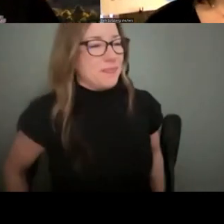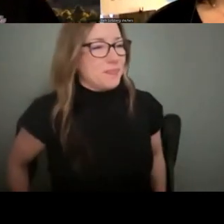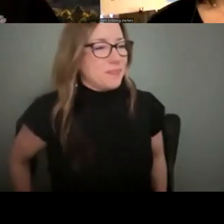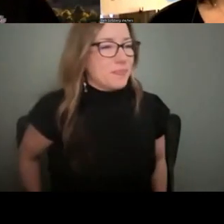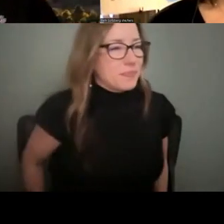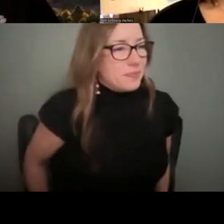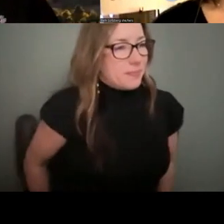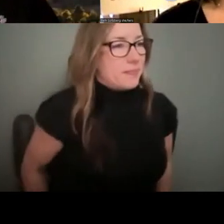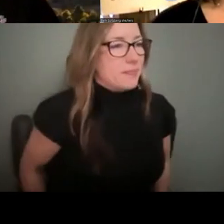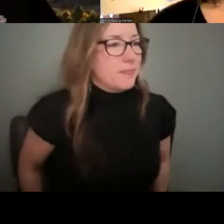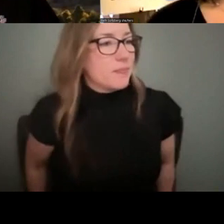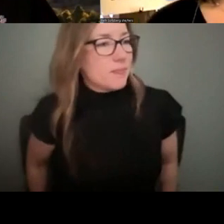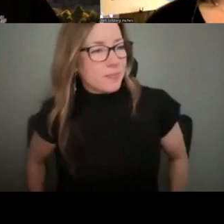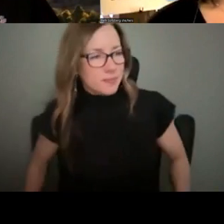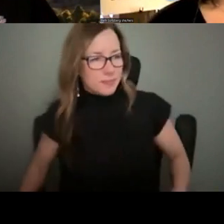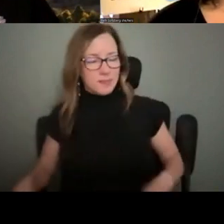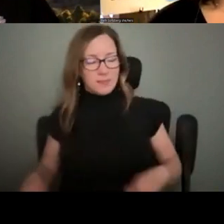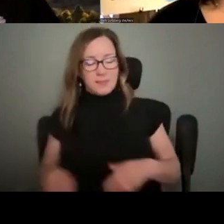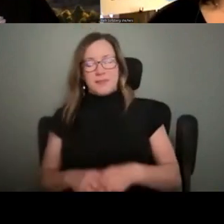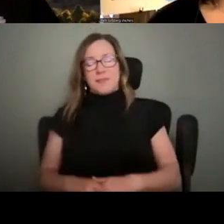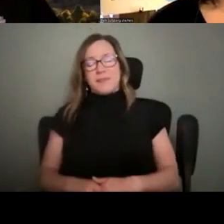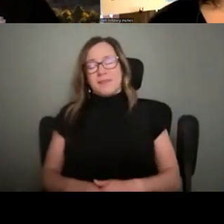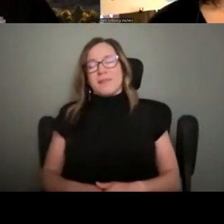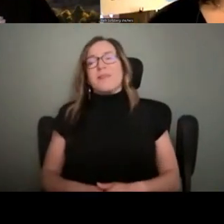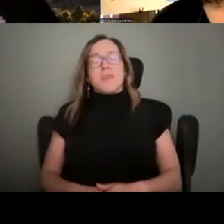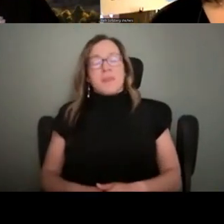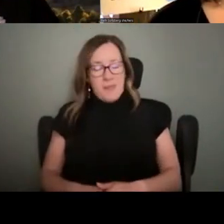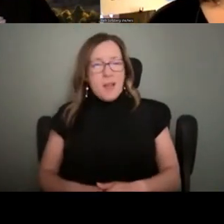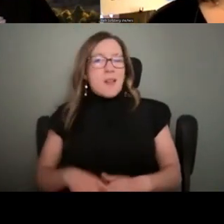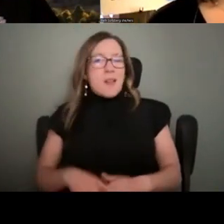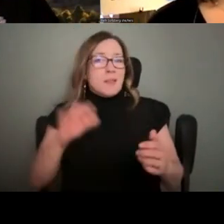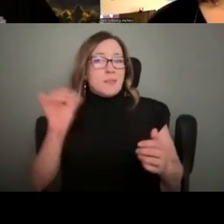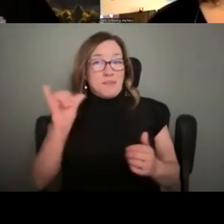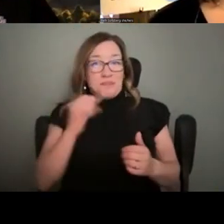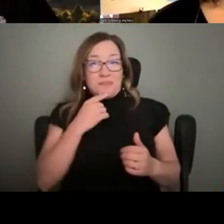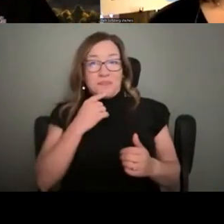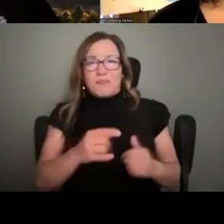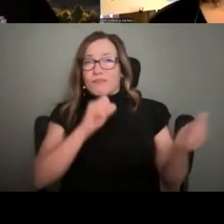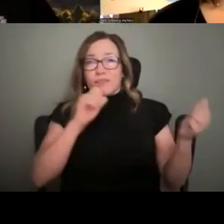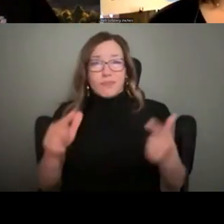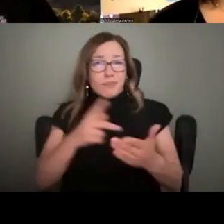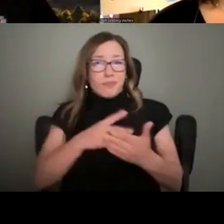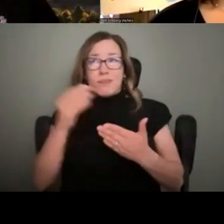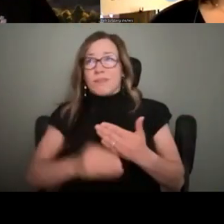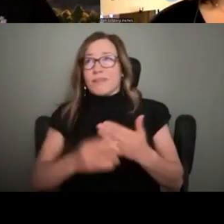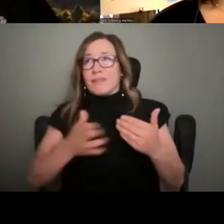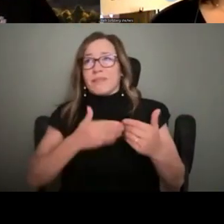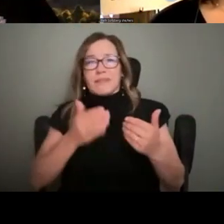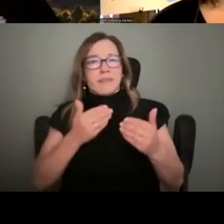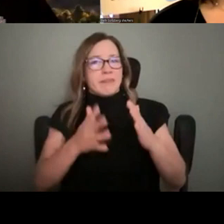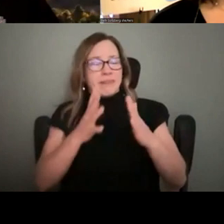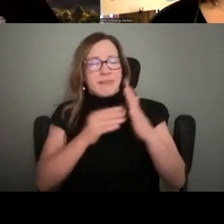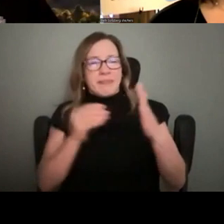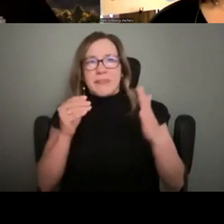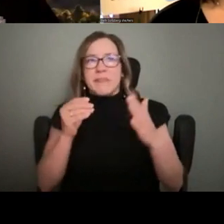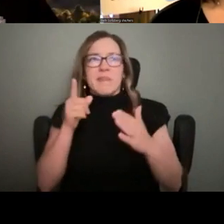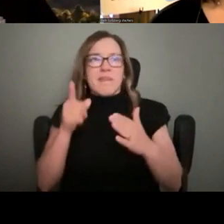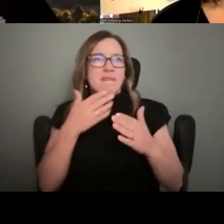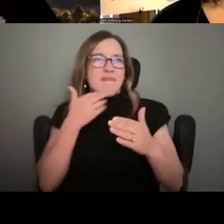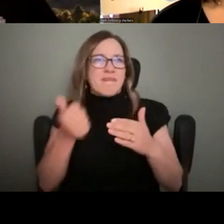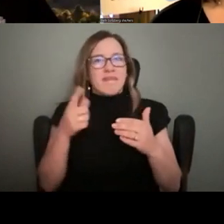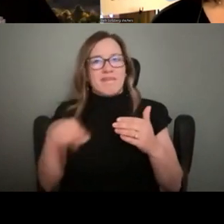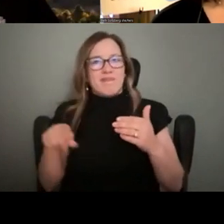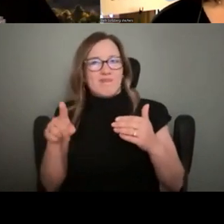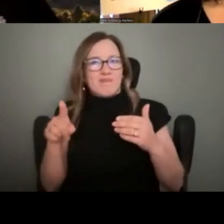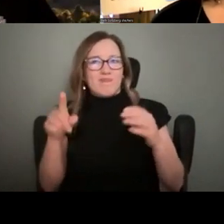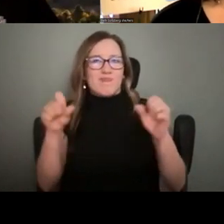Well, so as I said, all of our programs are very easy to replicate. And I think that the best thing that anyone can do is to